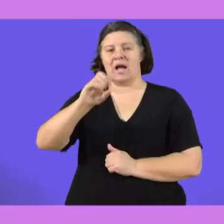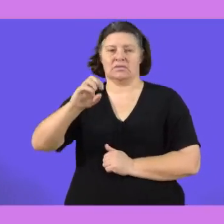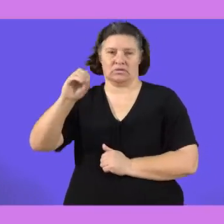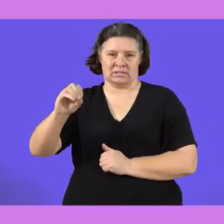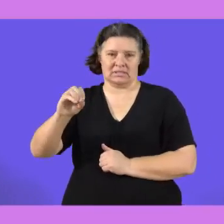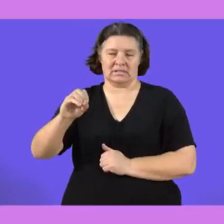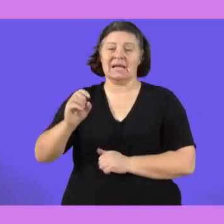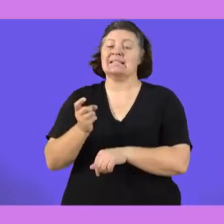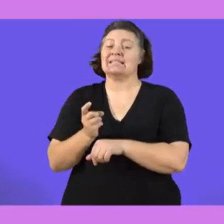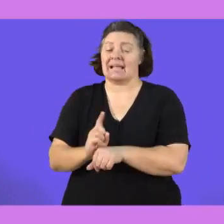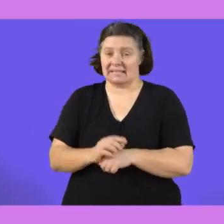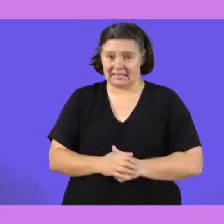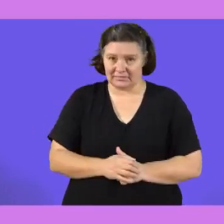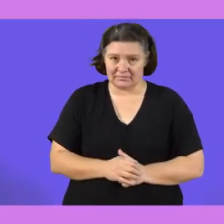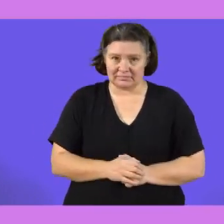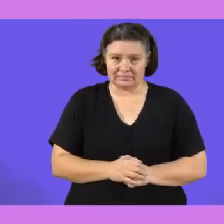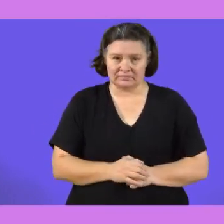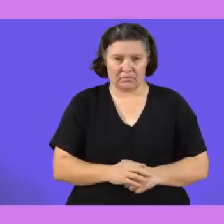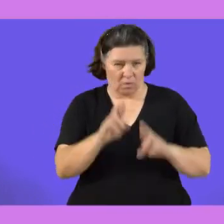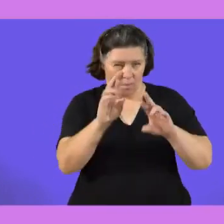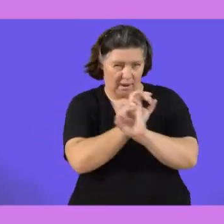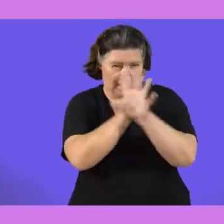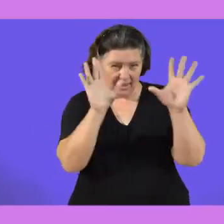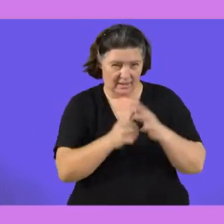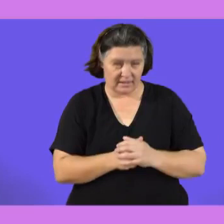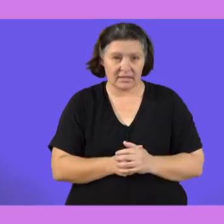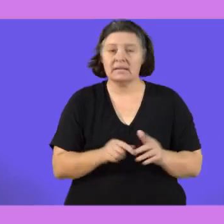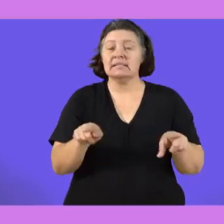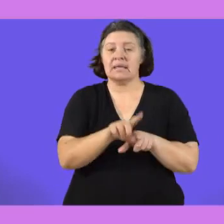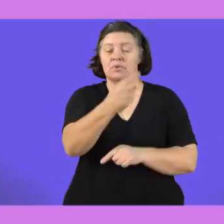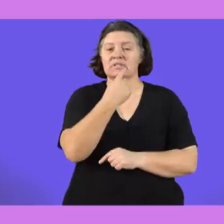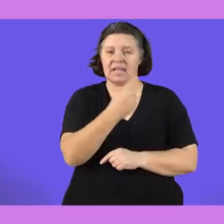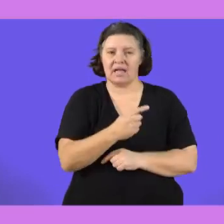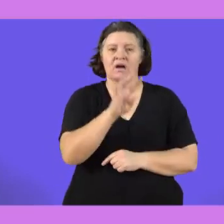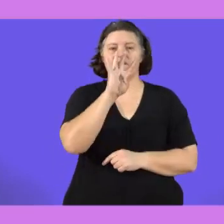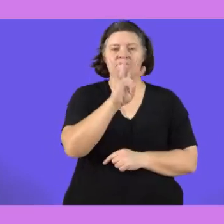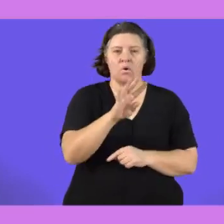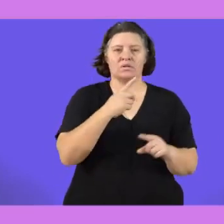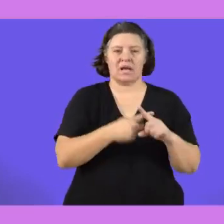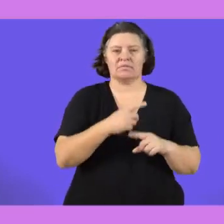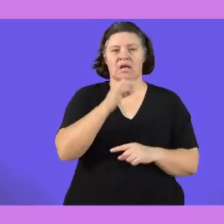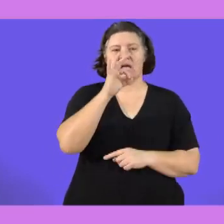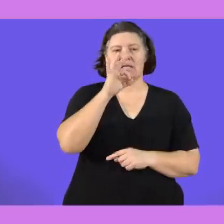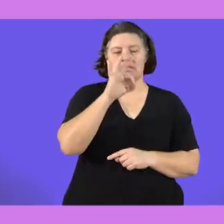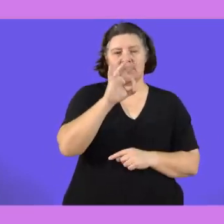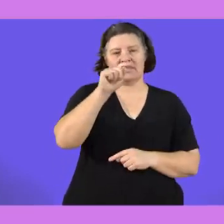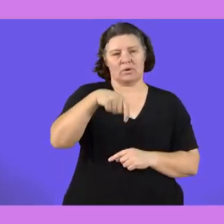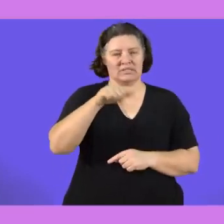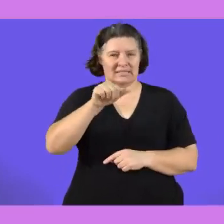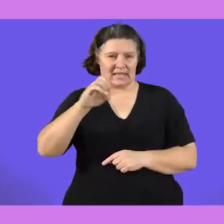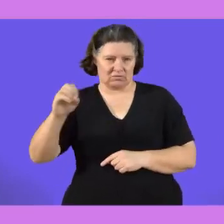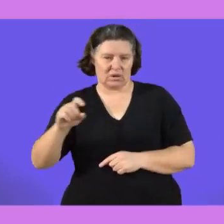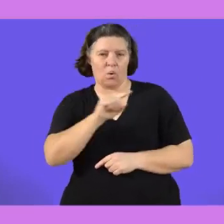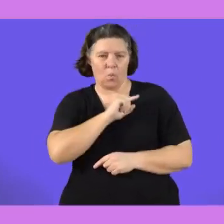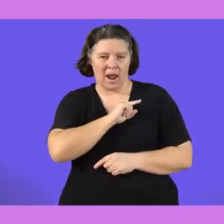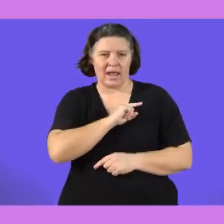14,400. And remember, it is seconds. I hope that is clear. You can also say 4 multiplied by 3,600 for that